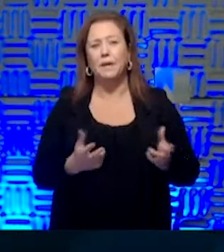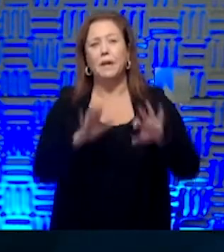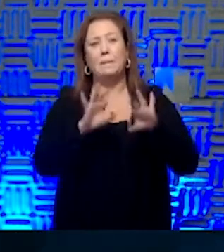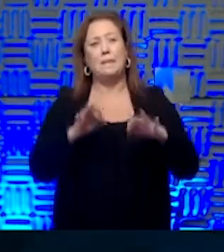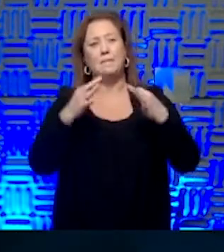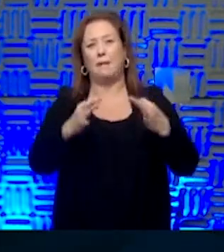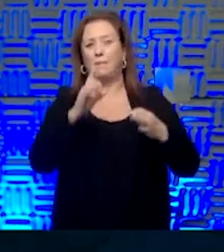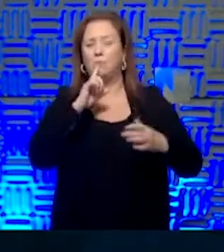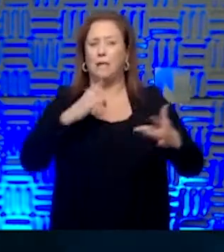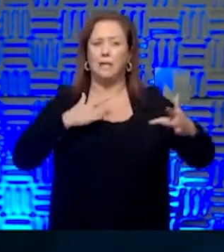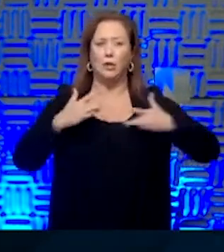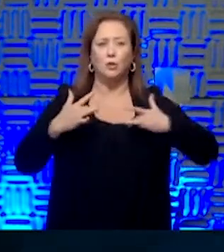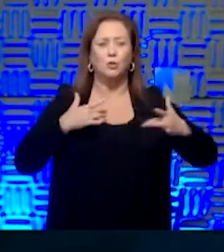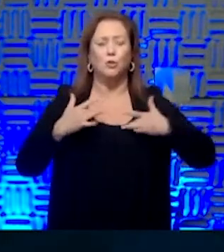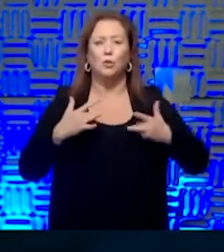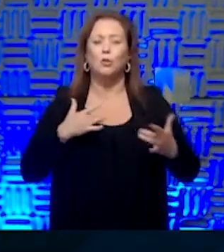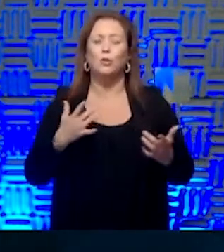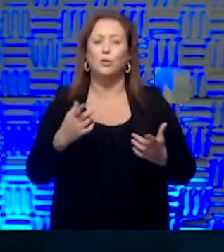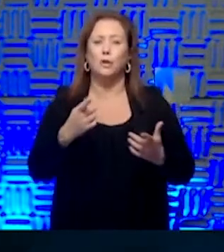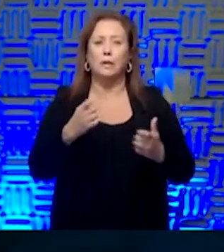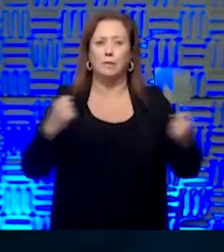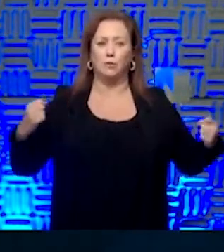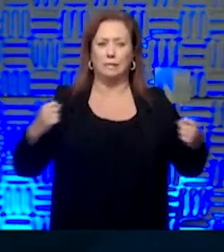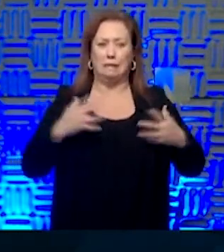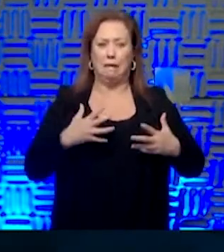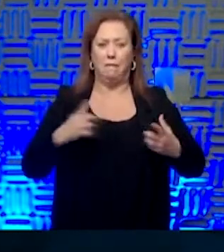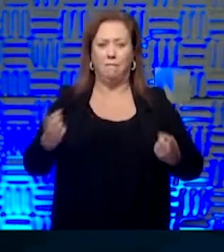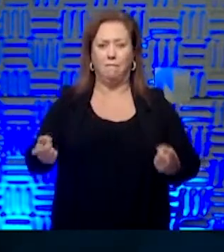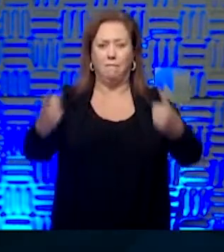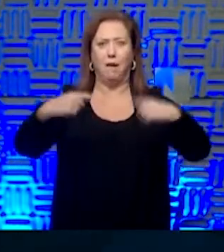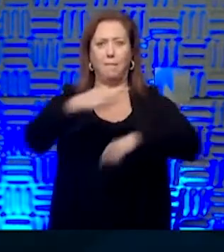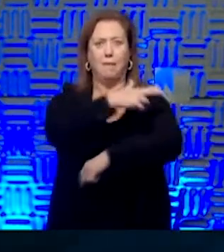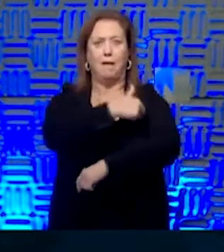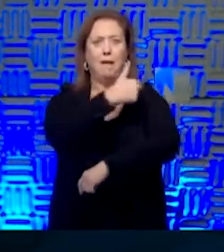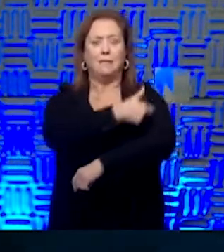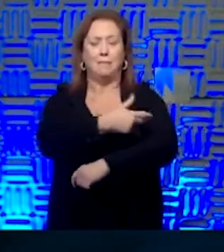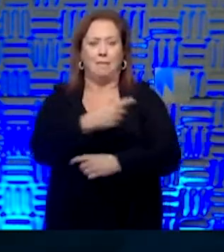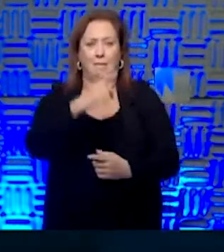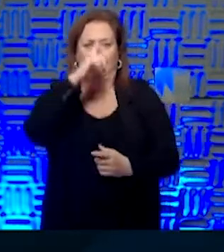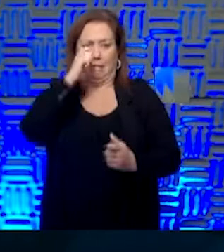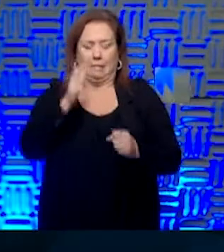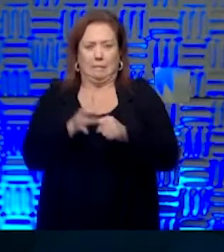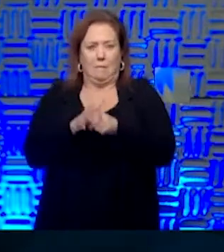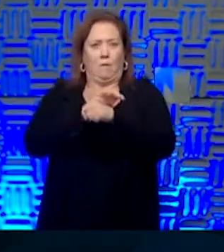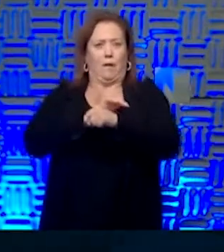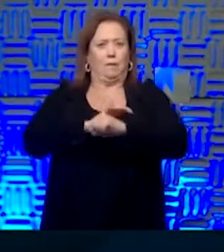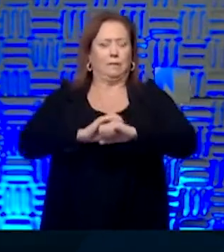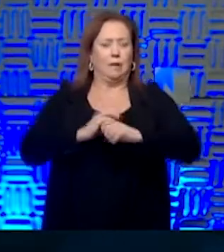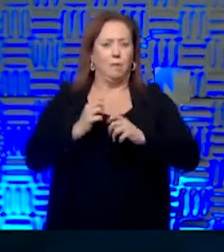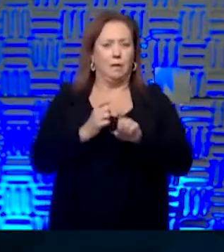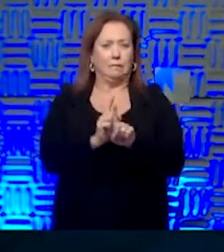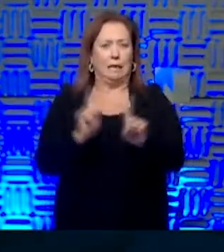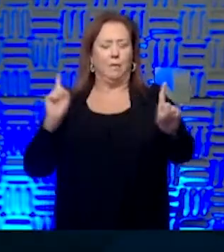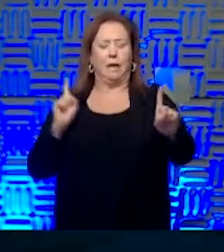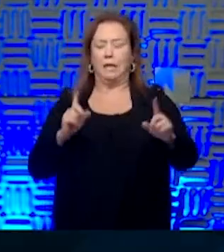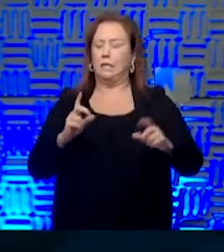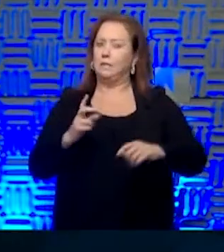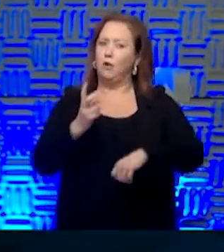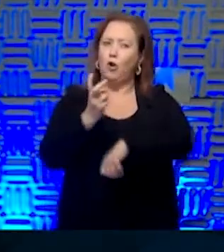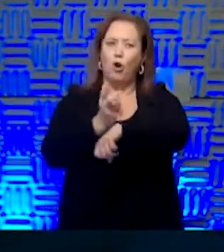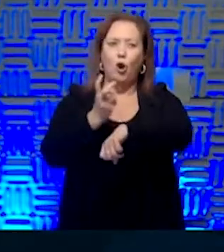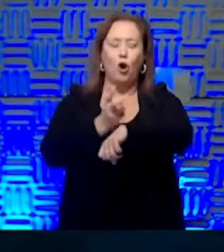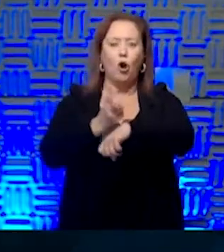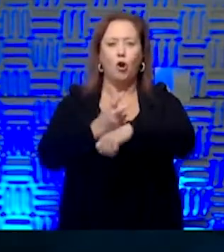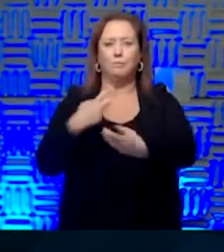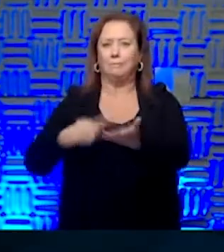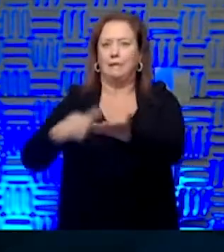are concerned that they're scared to come to the hospital for fear of the coronavirus. And that's a hard debate and question to have,